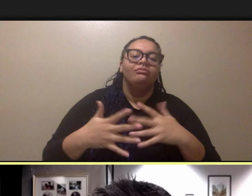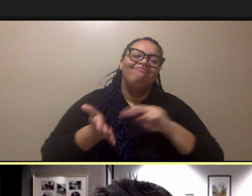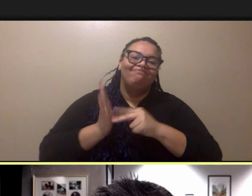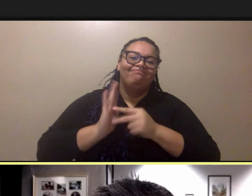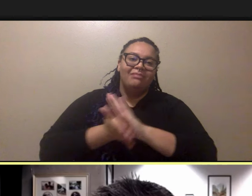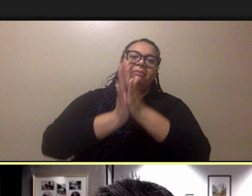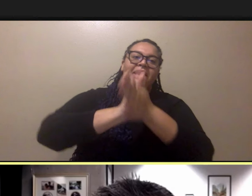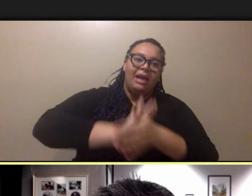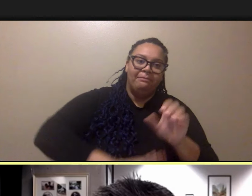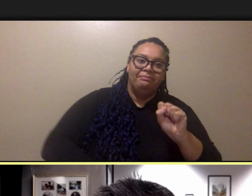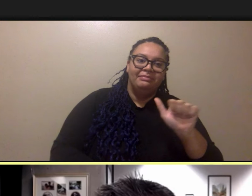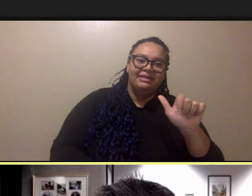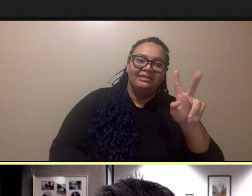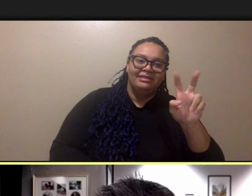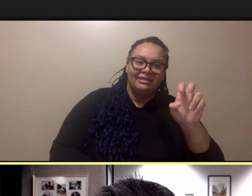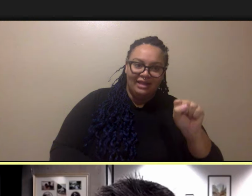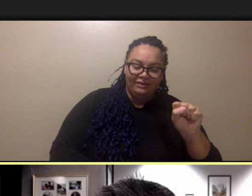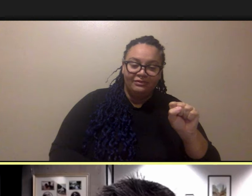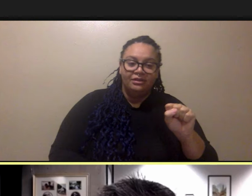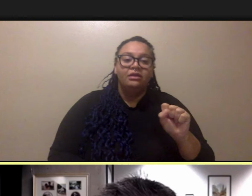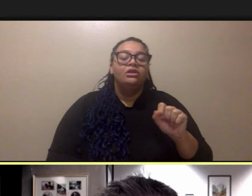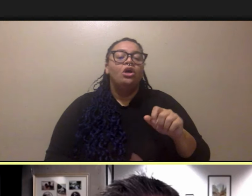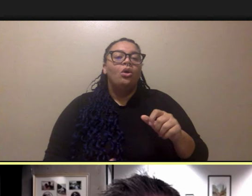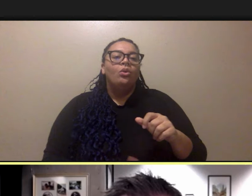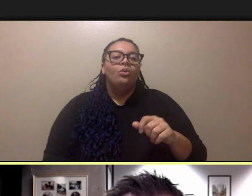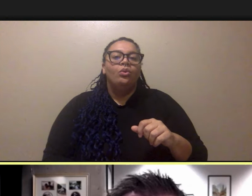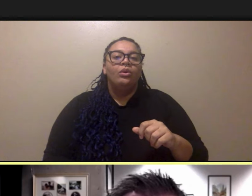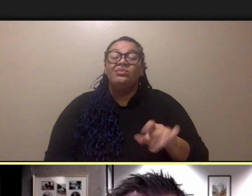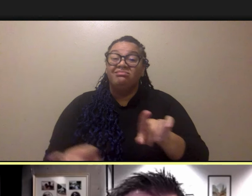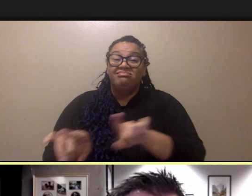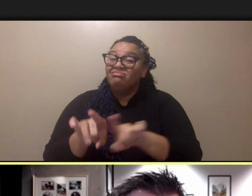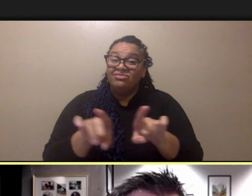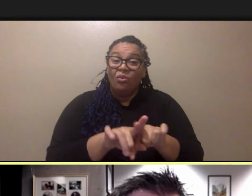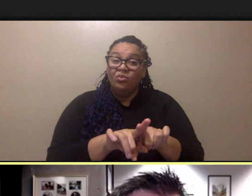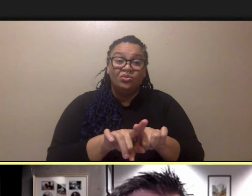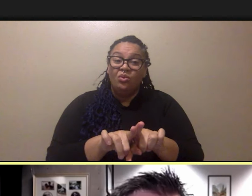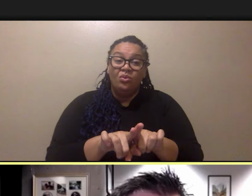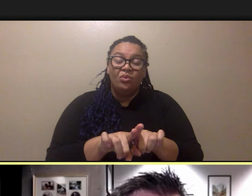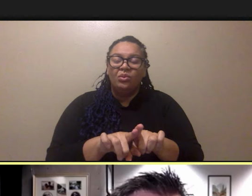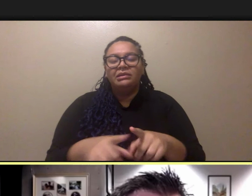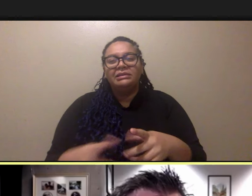So slavery was not racialized as much. It was also not quite as